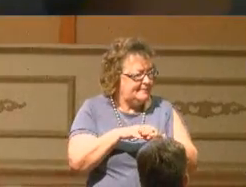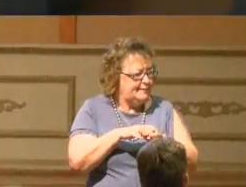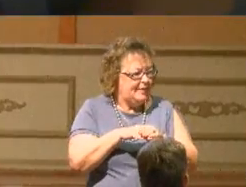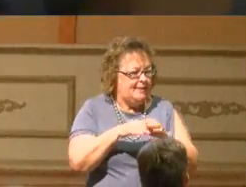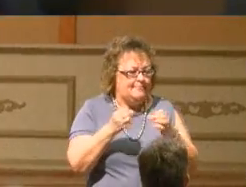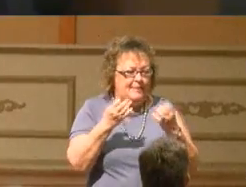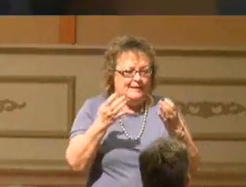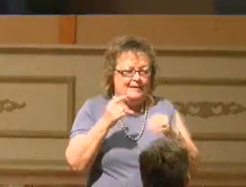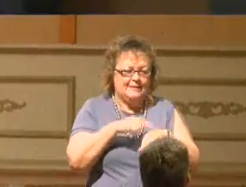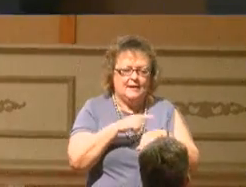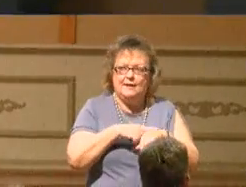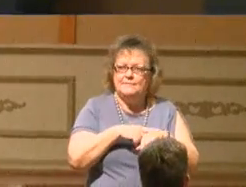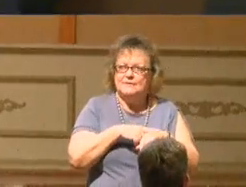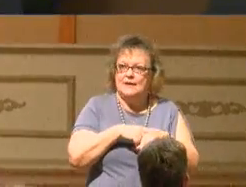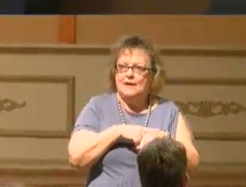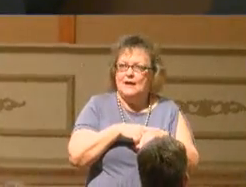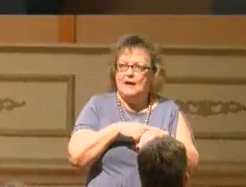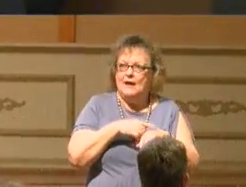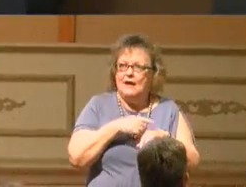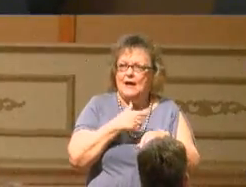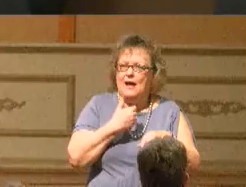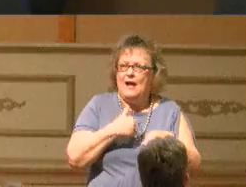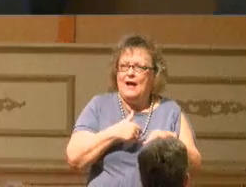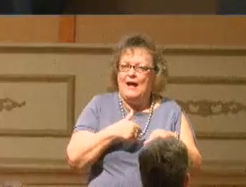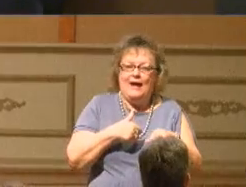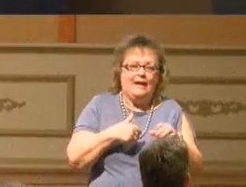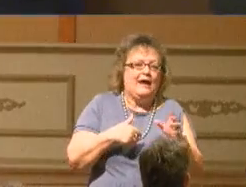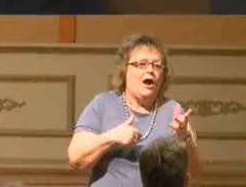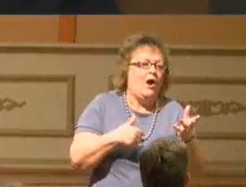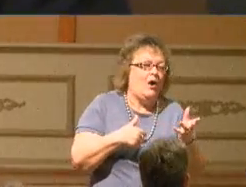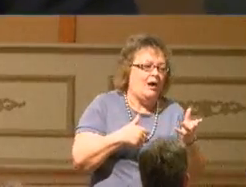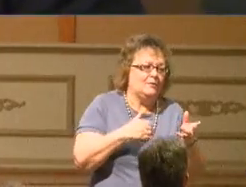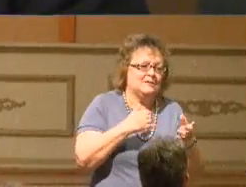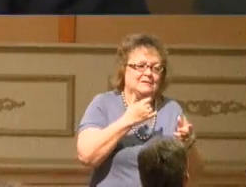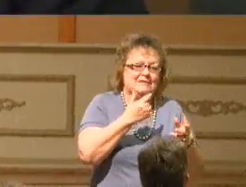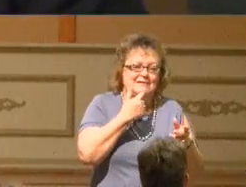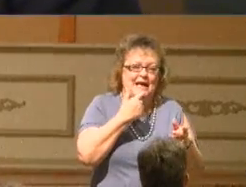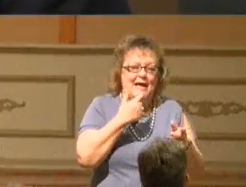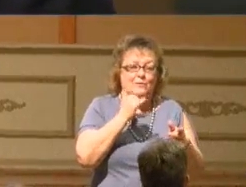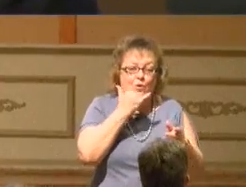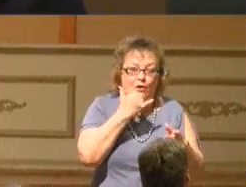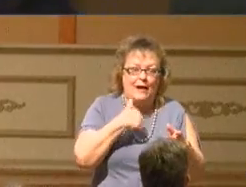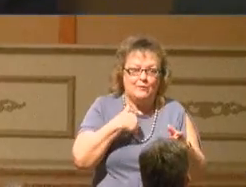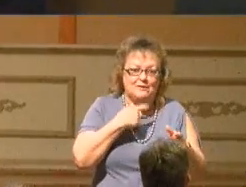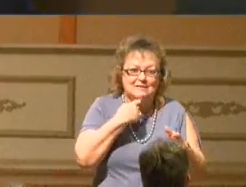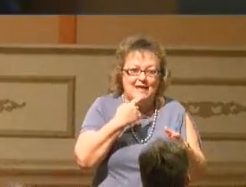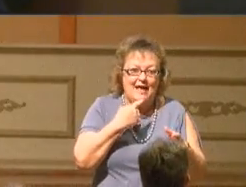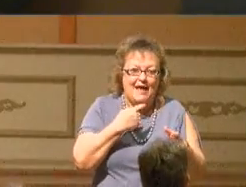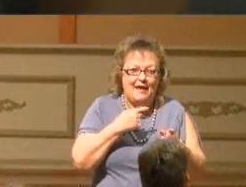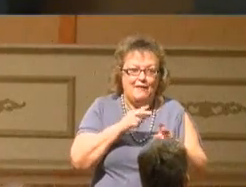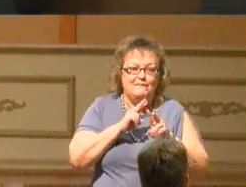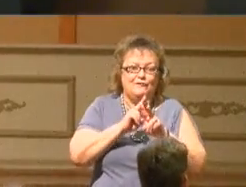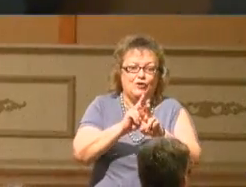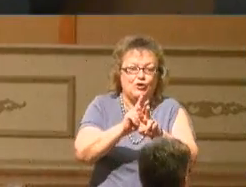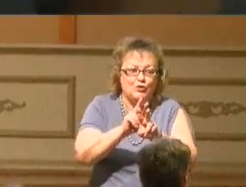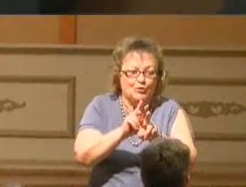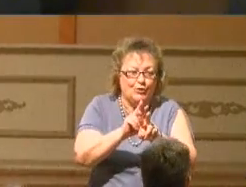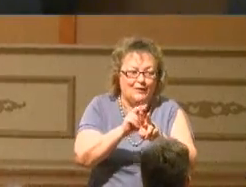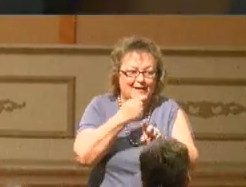I invert those, and I will say, "Make sure and come to Bill and Judy's